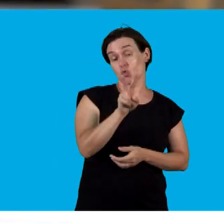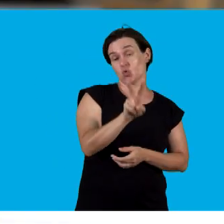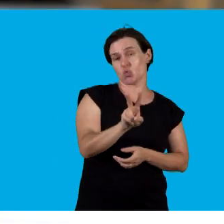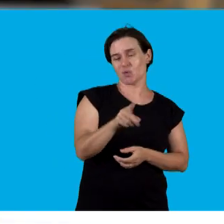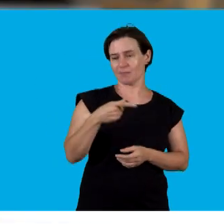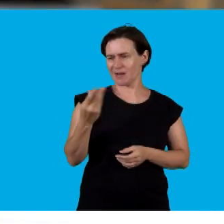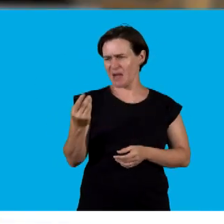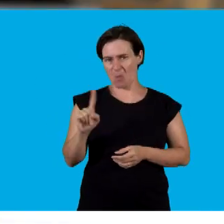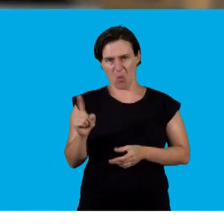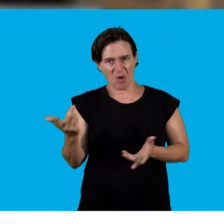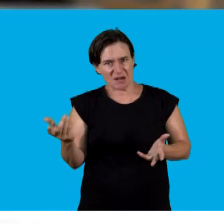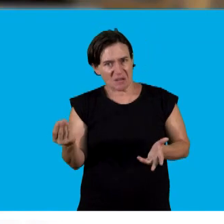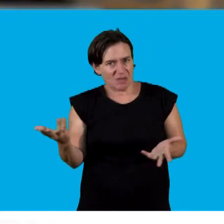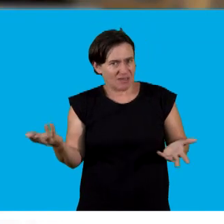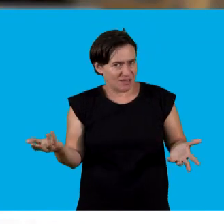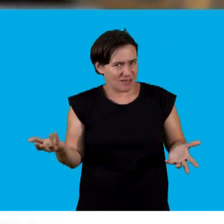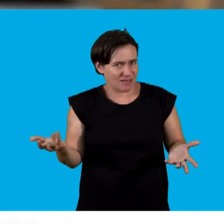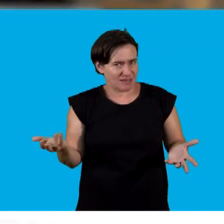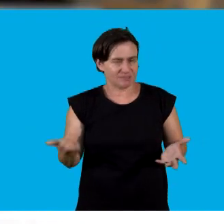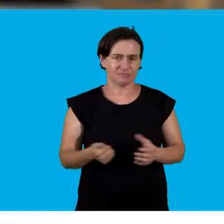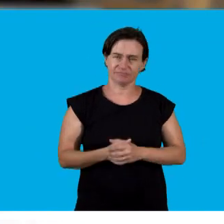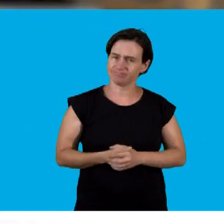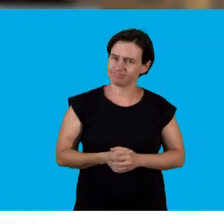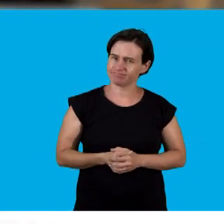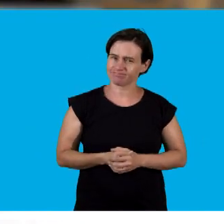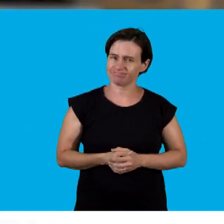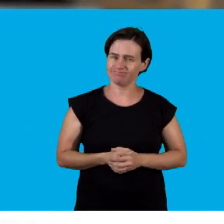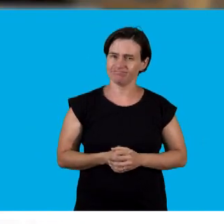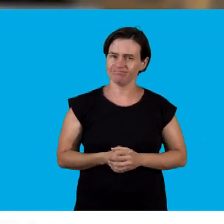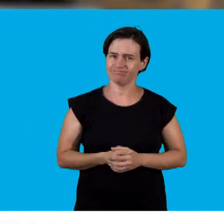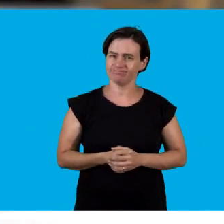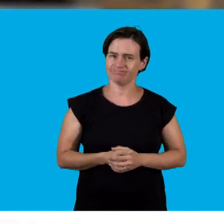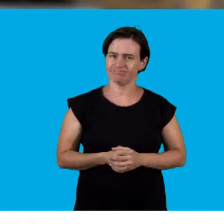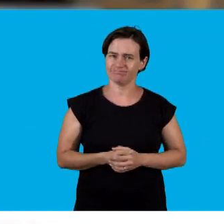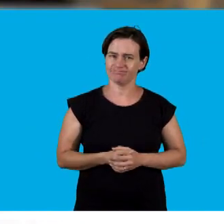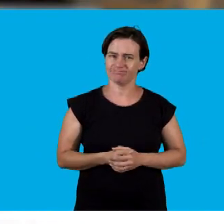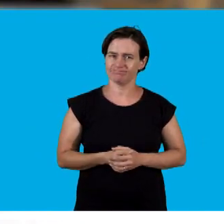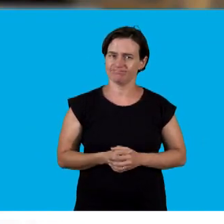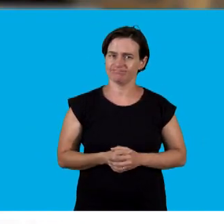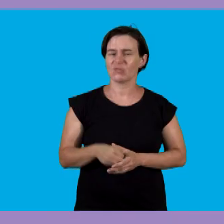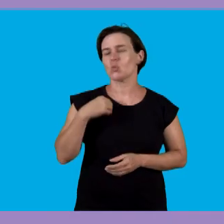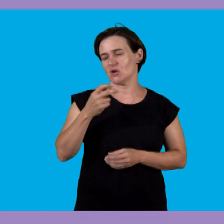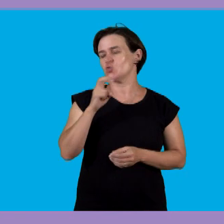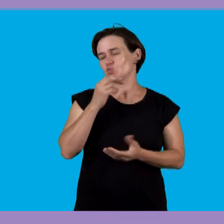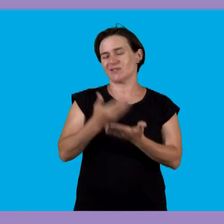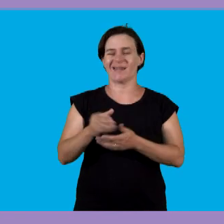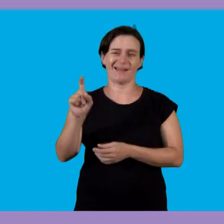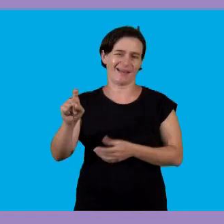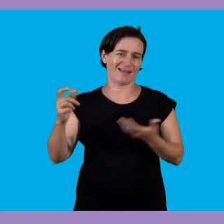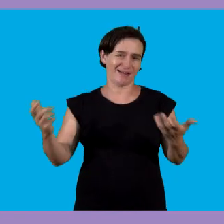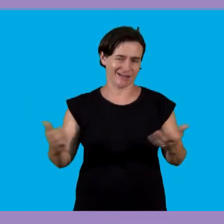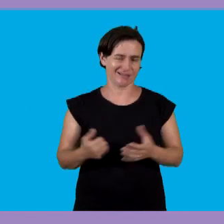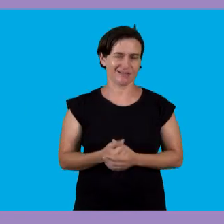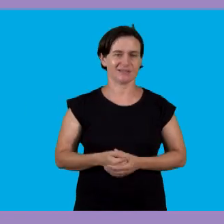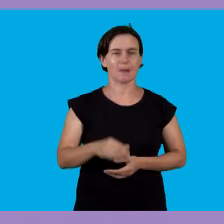we going to use in place of a number? Well, since we do not know the value of that number, we are going to be using an x.